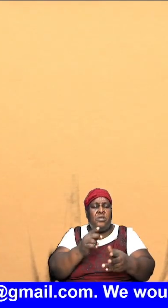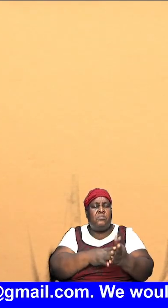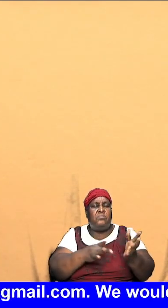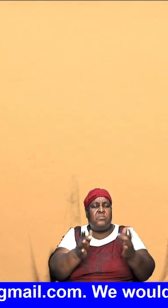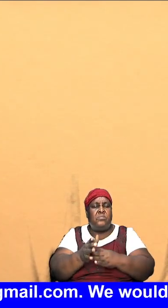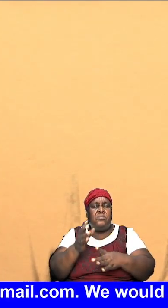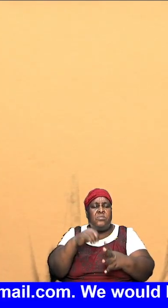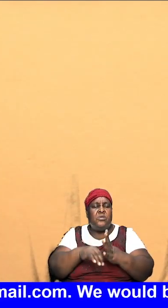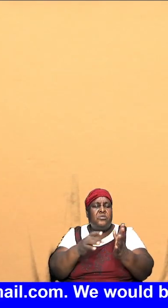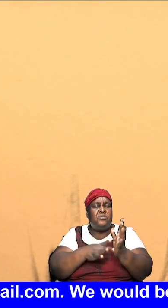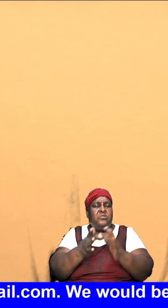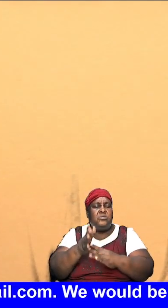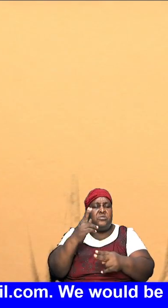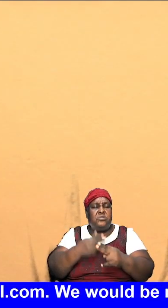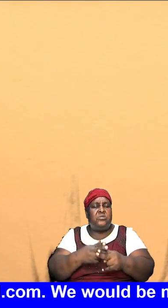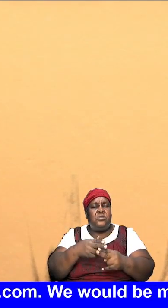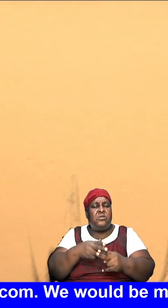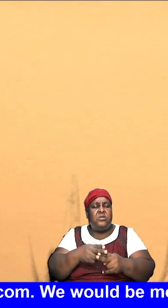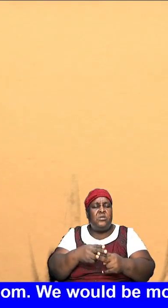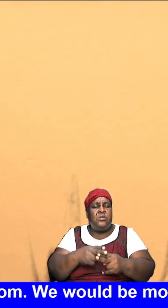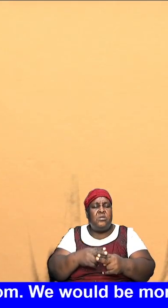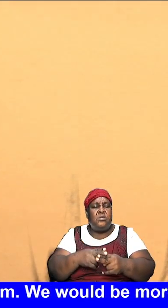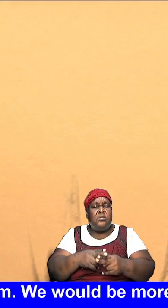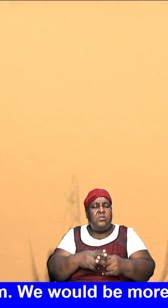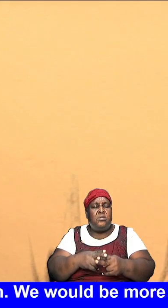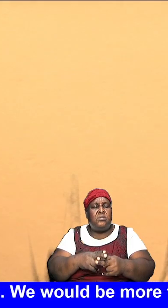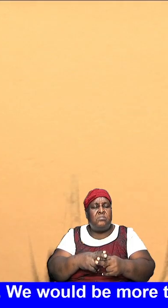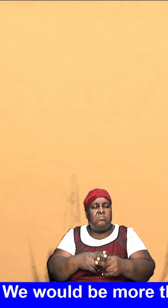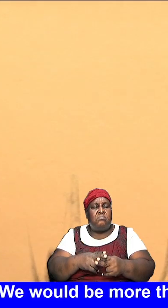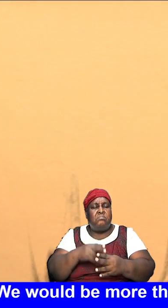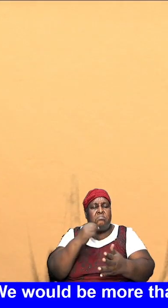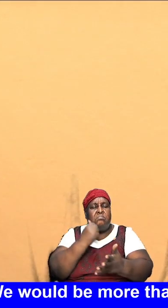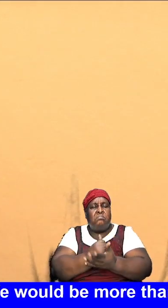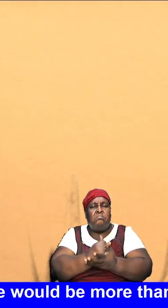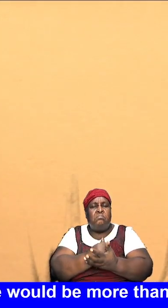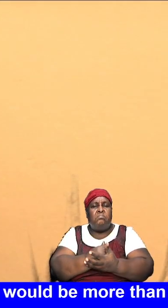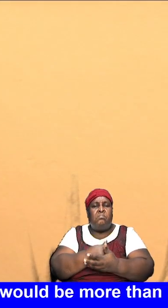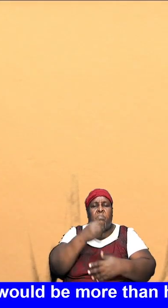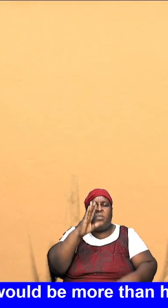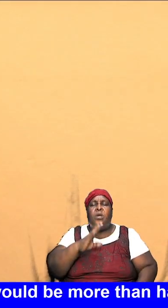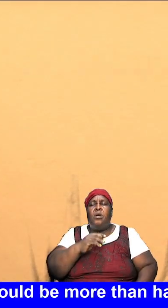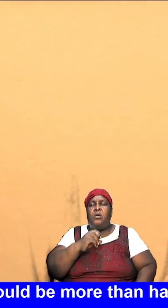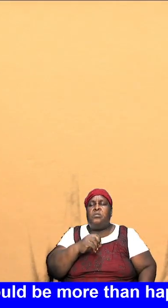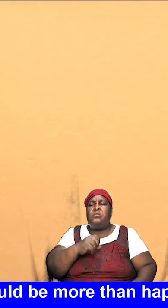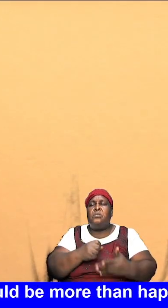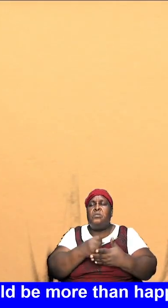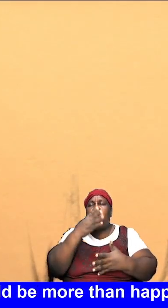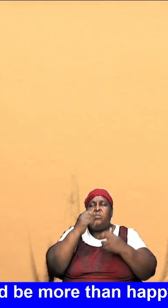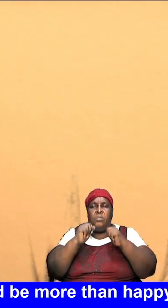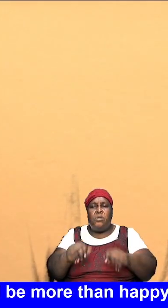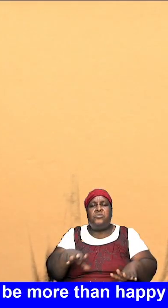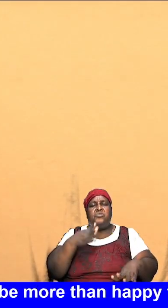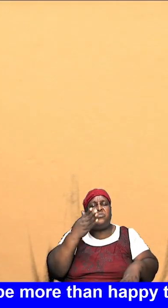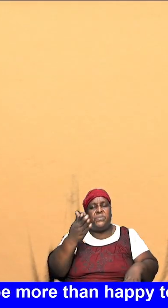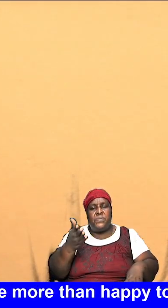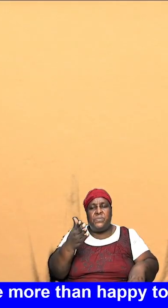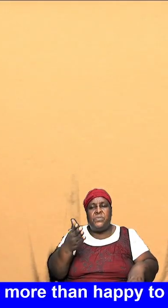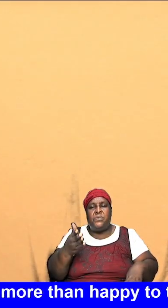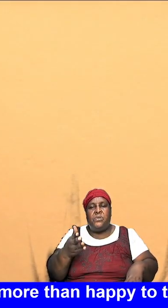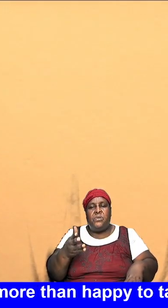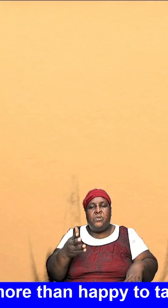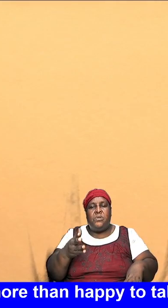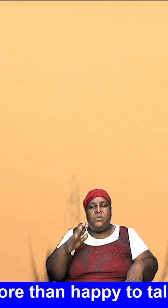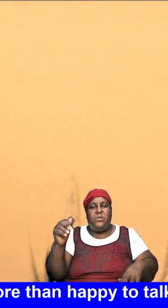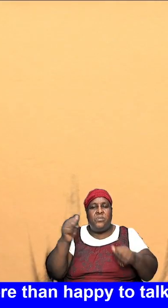in Jesus' name, in Jesus' name, in Jesus' name. God richly bless you. God richly bless you. By way